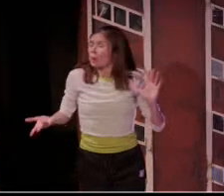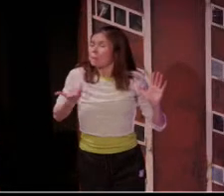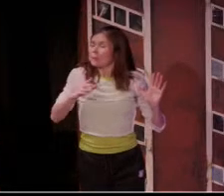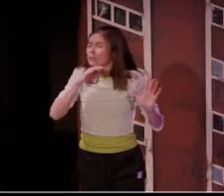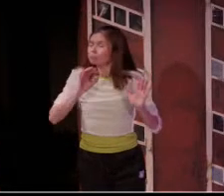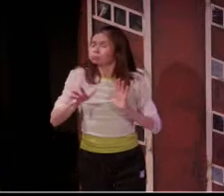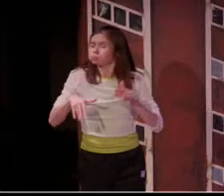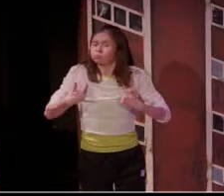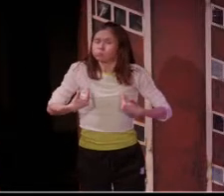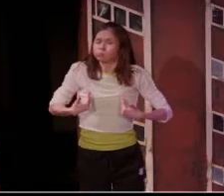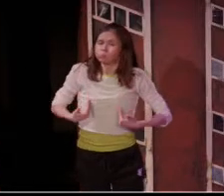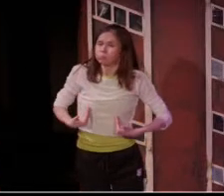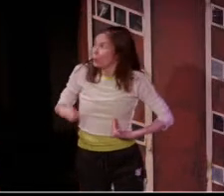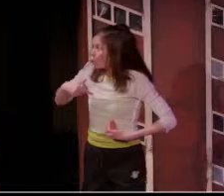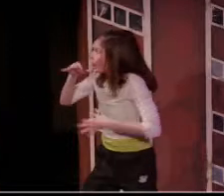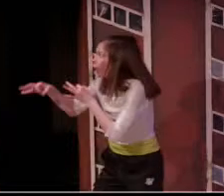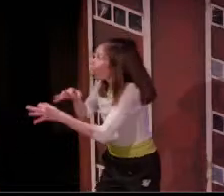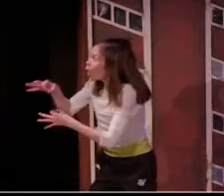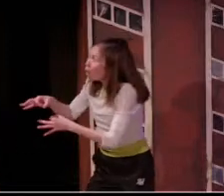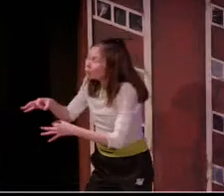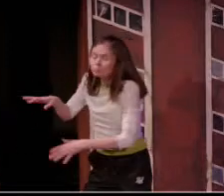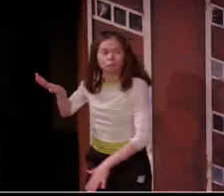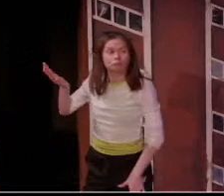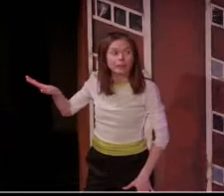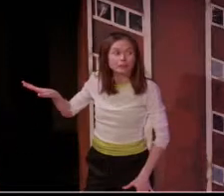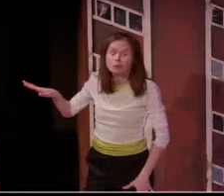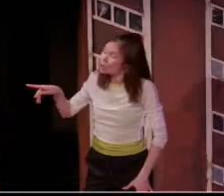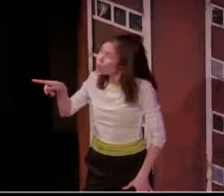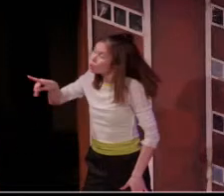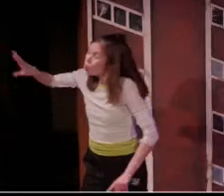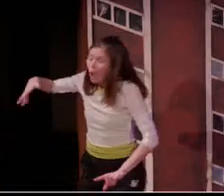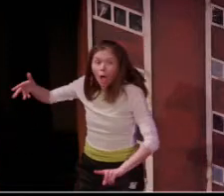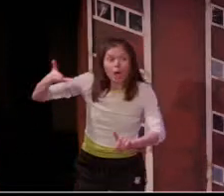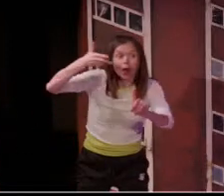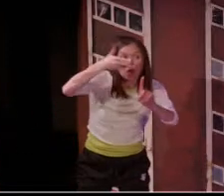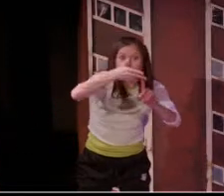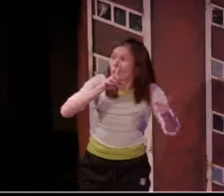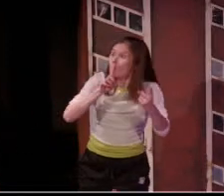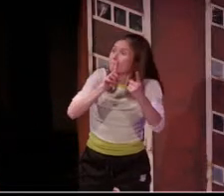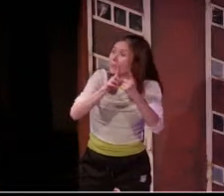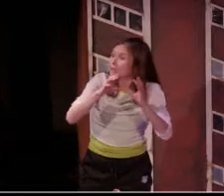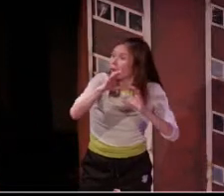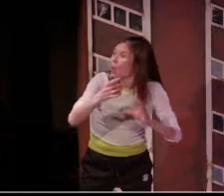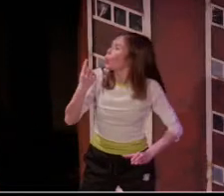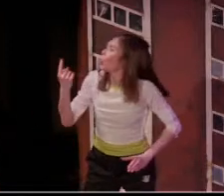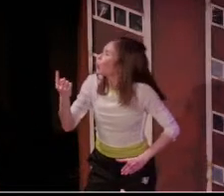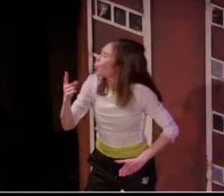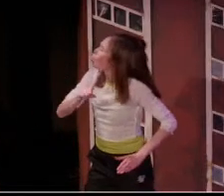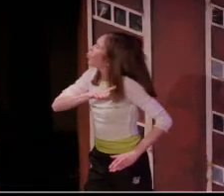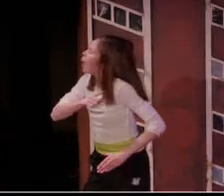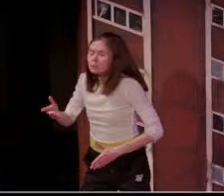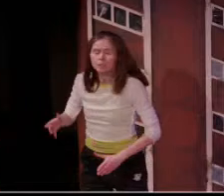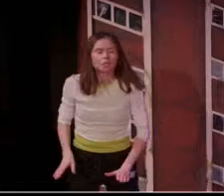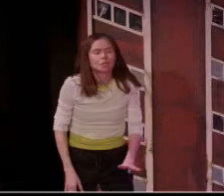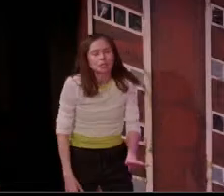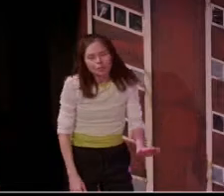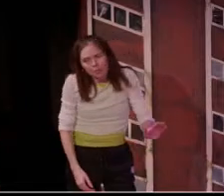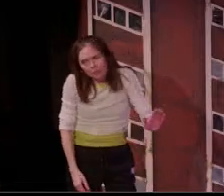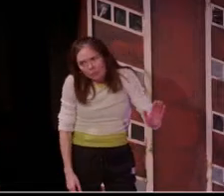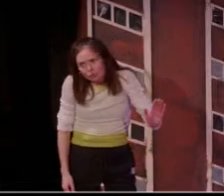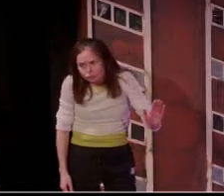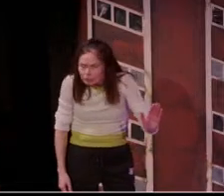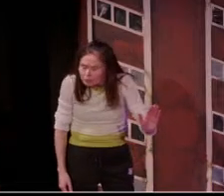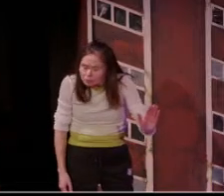on or pluck back your business there. Therefore, I say, release the cat from the bag. My business, sir, is